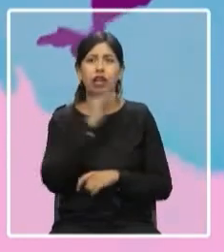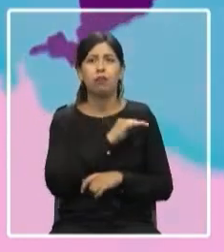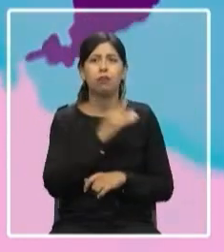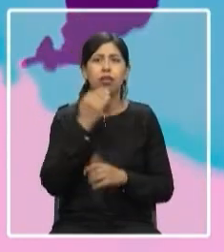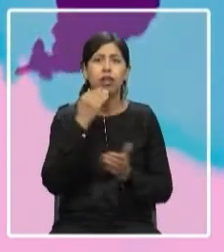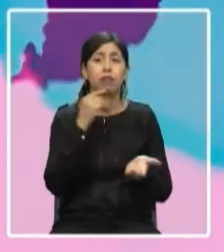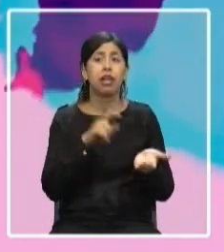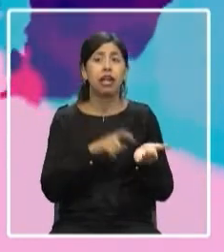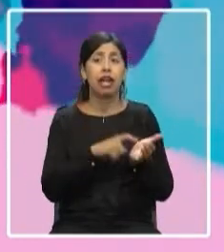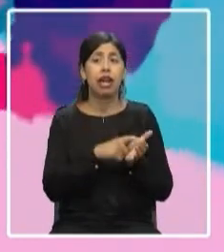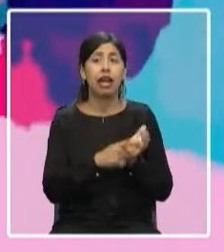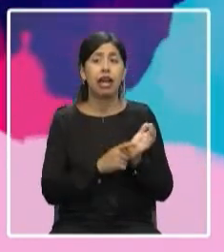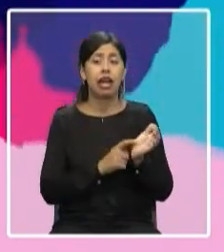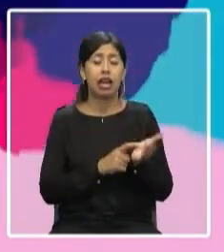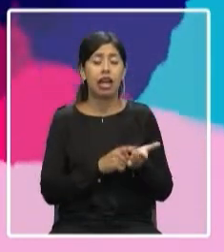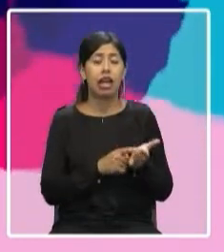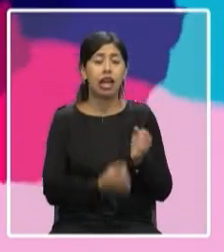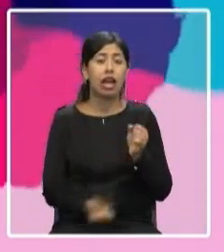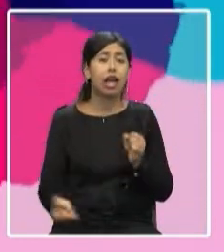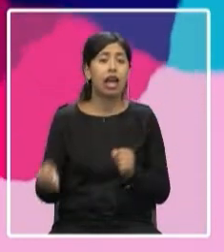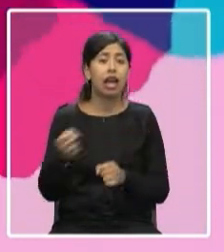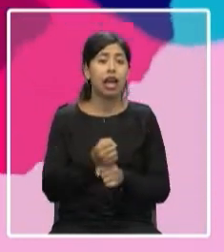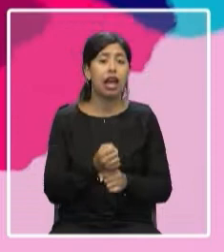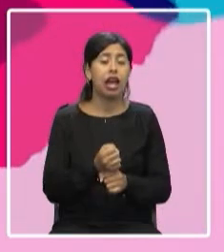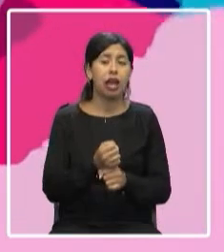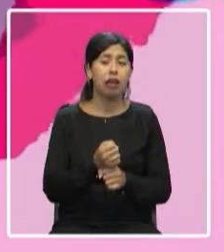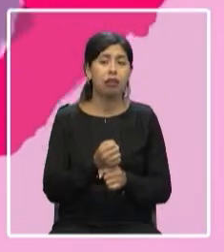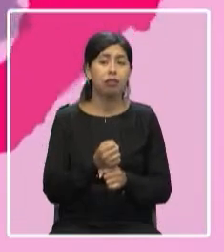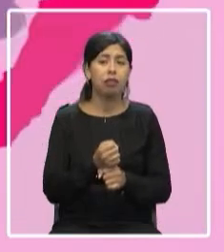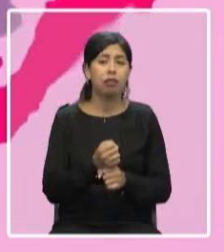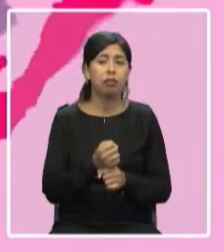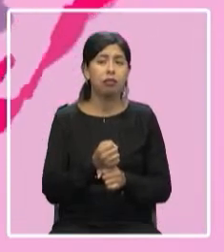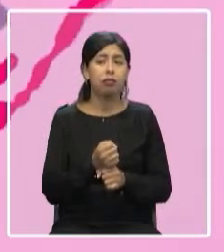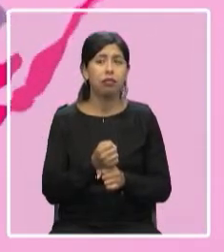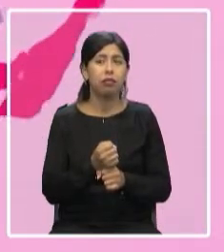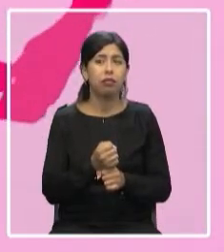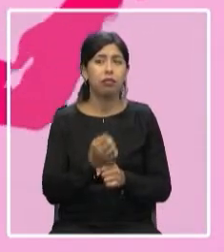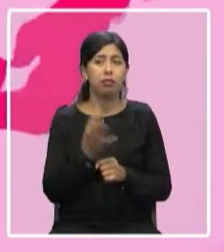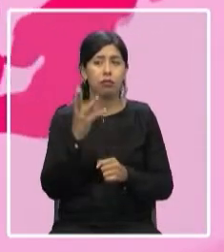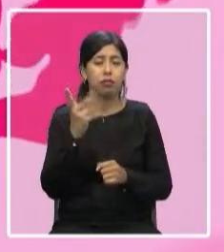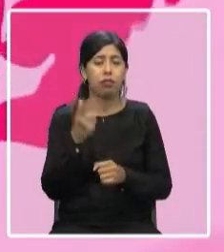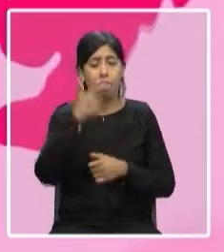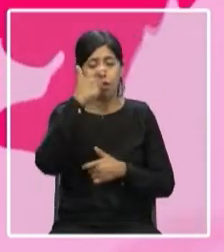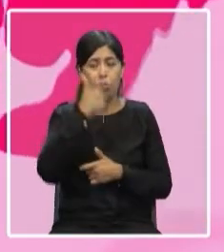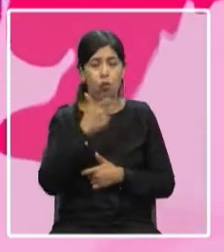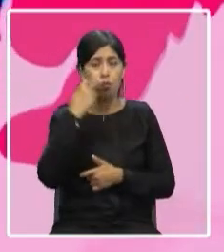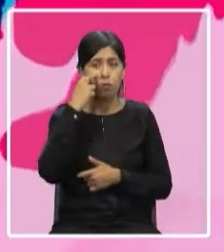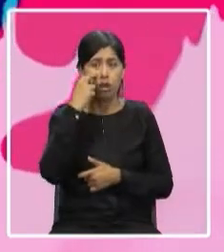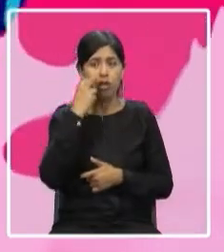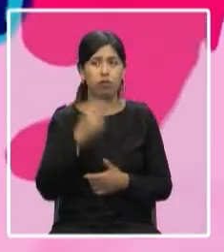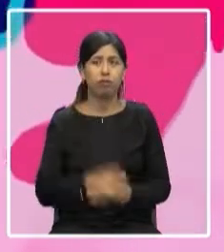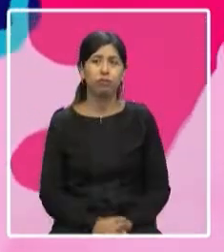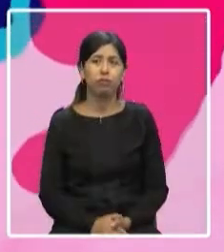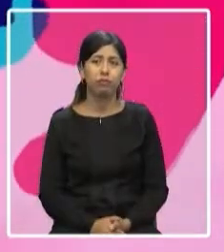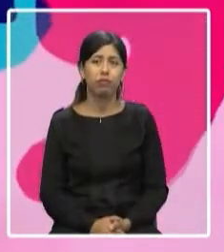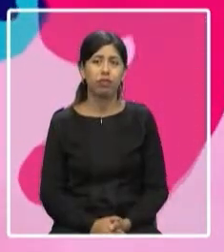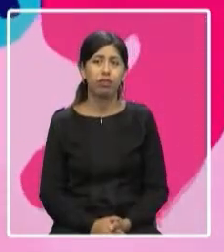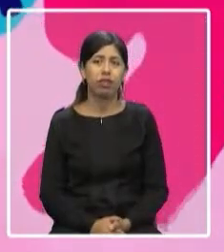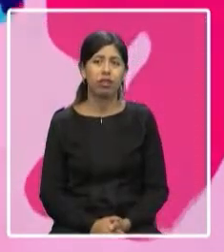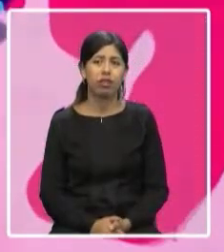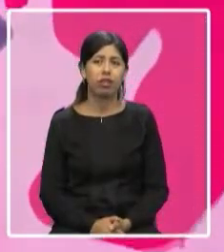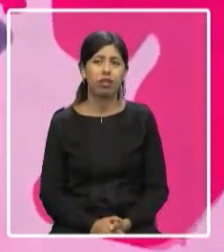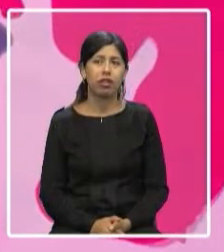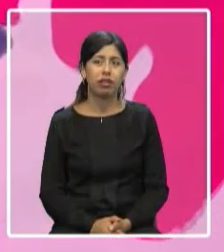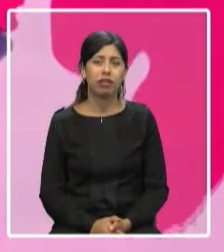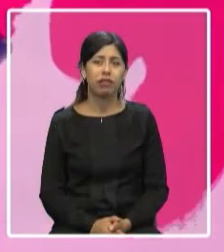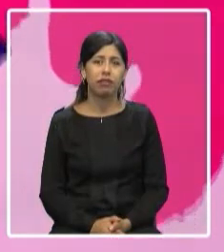digital perfection. And by and large, these inventions have worked. We no longer dig ditches by hand. We don't pound tools